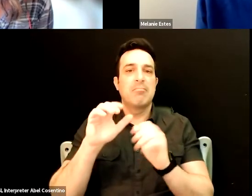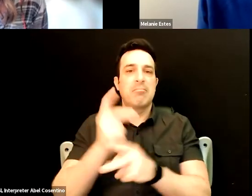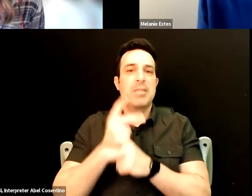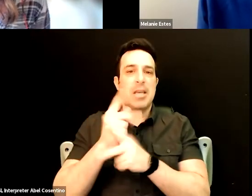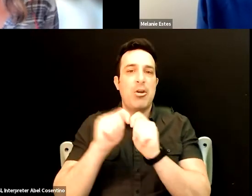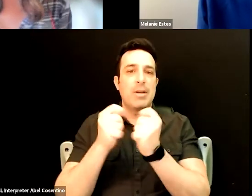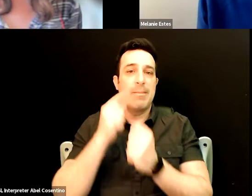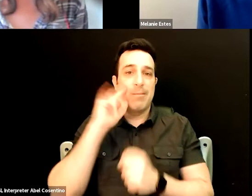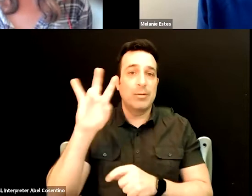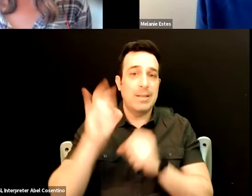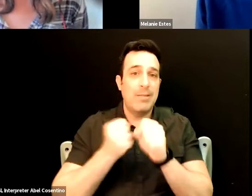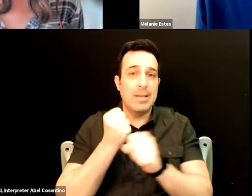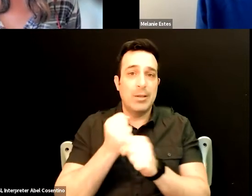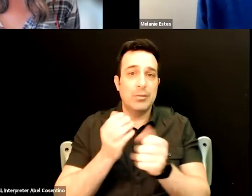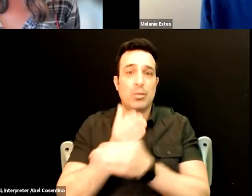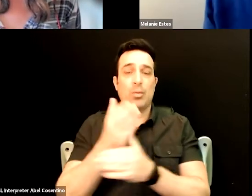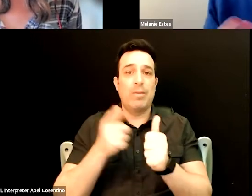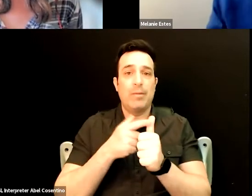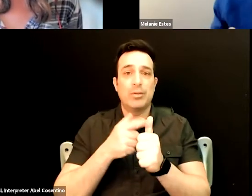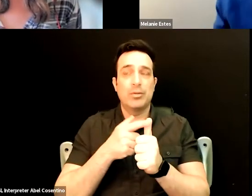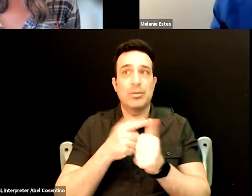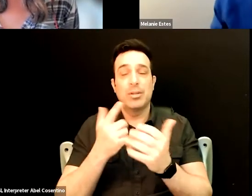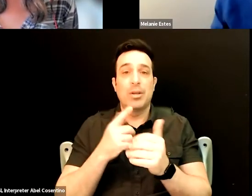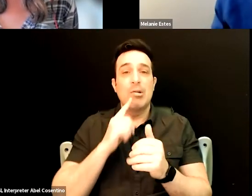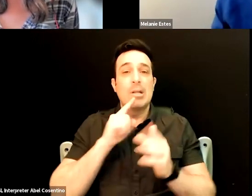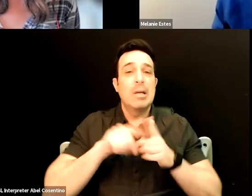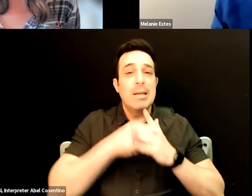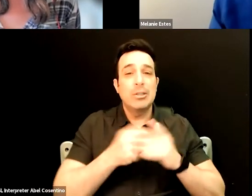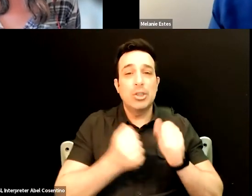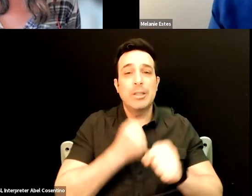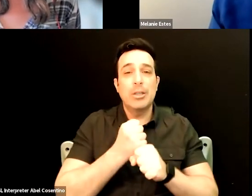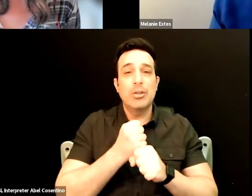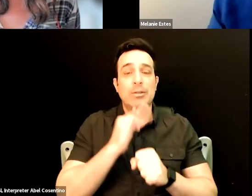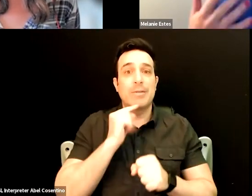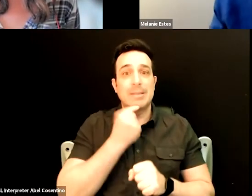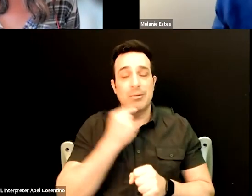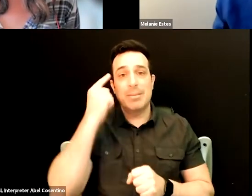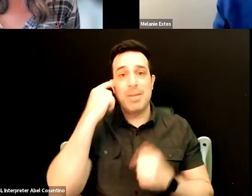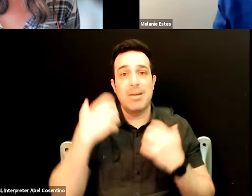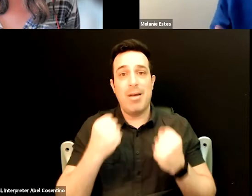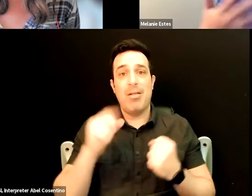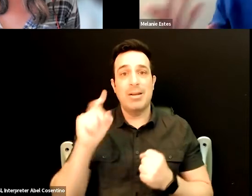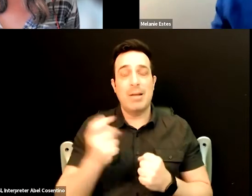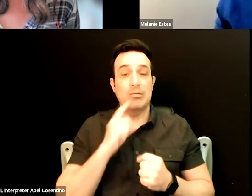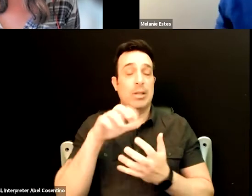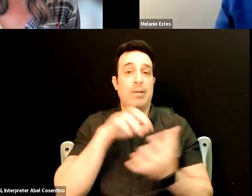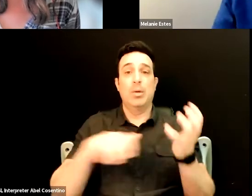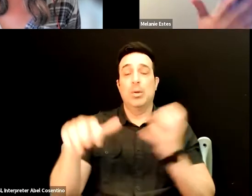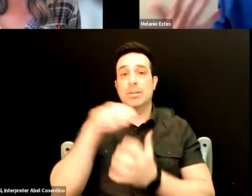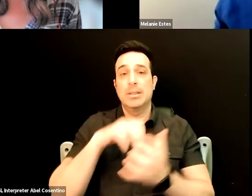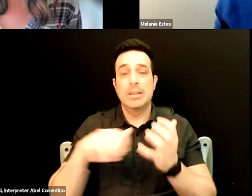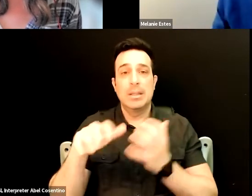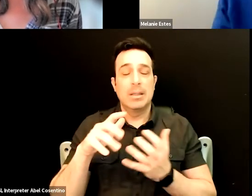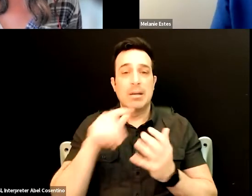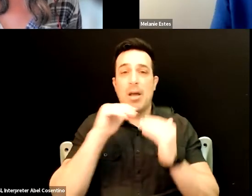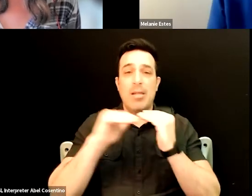7 years through that first, the first initial years of a serious mental health diagnosis are so confusing and so nonlinear